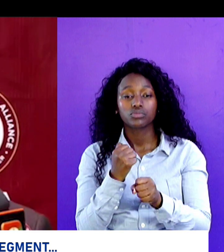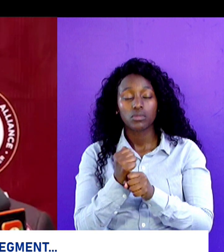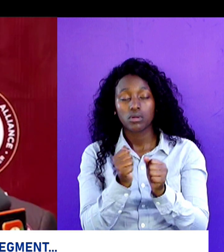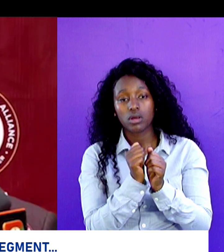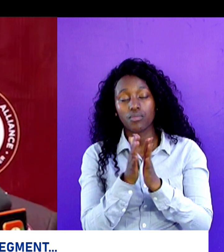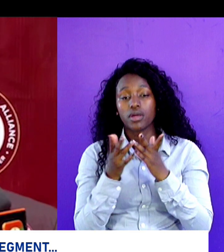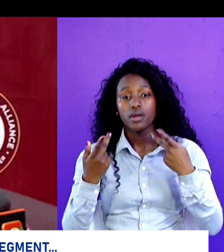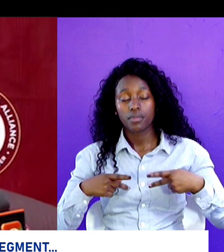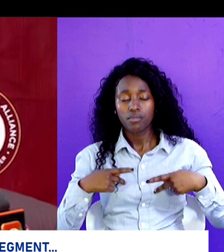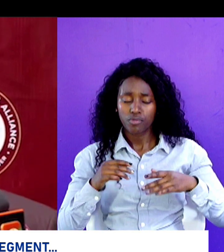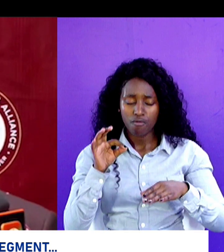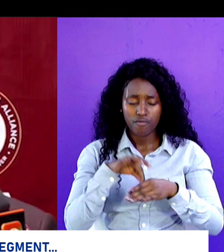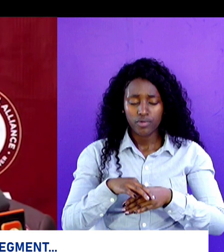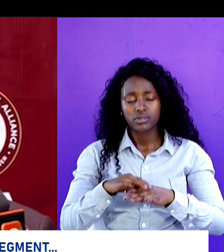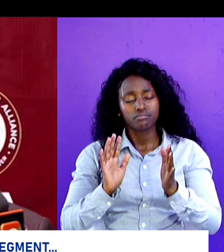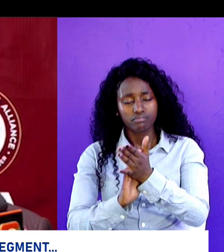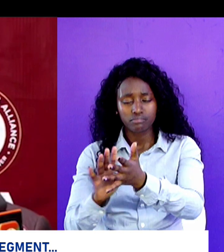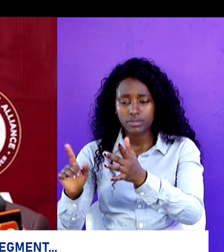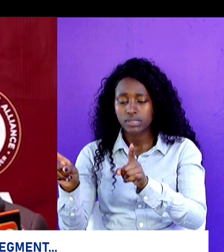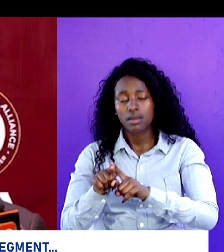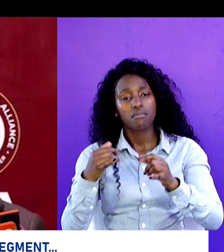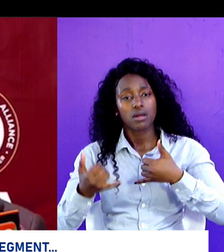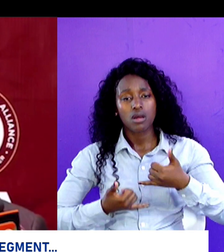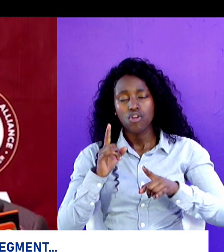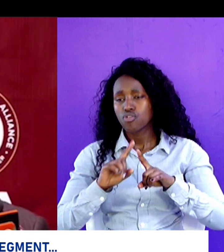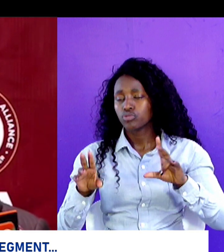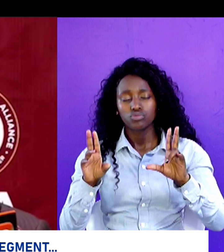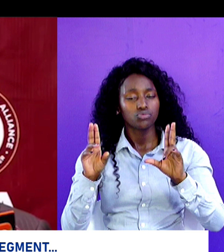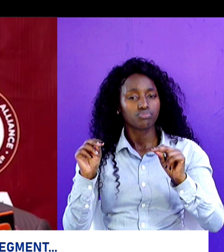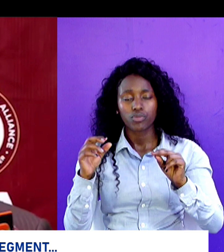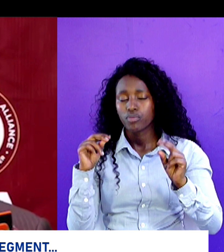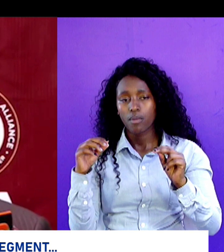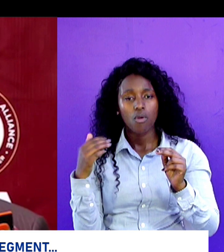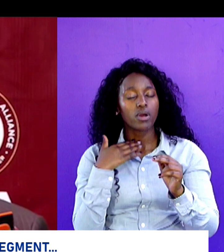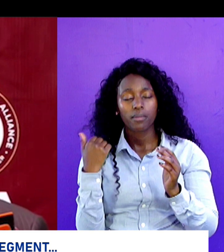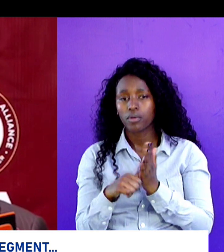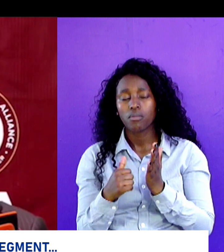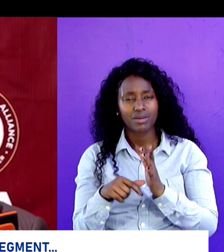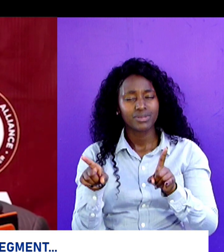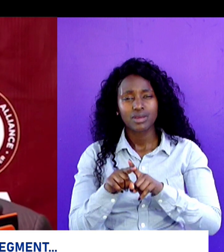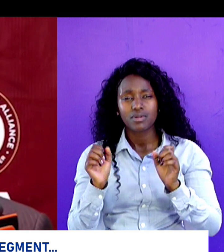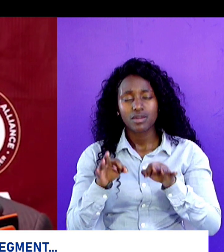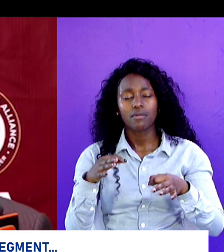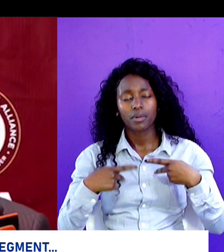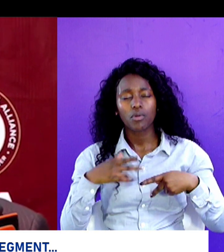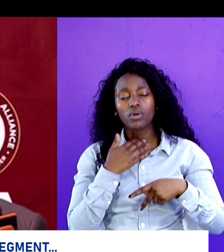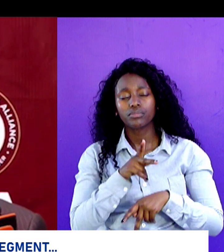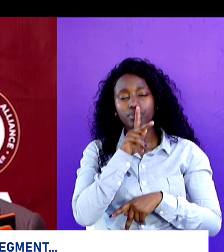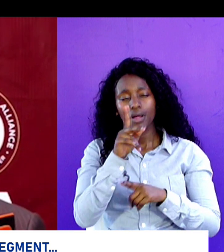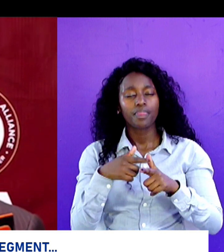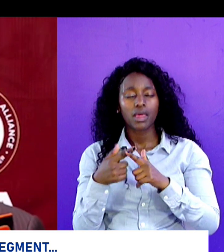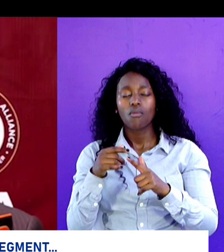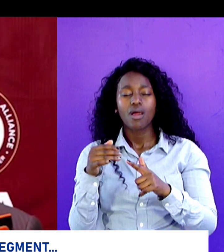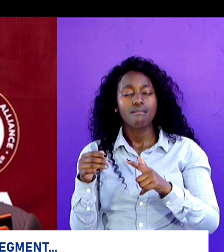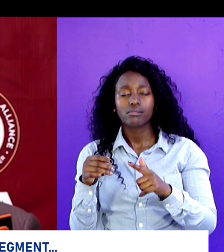entertain, not to lead or question authority. And when they do, they are met with violence and silence. This is a national shame,